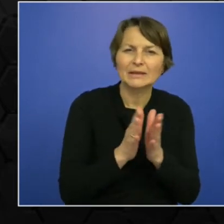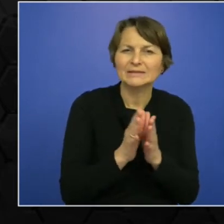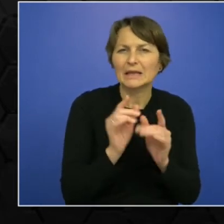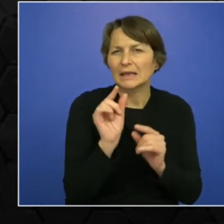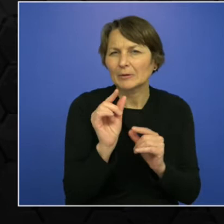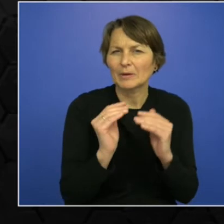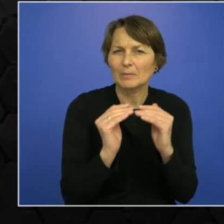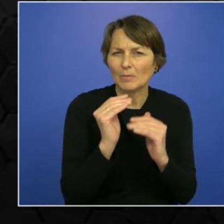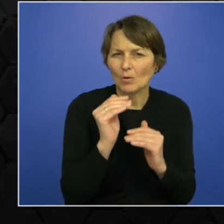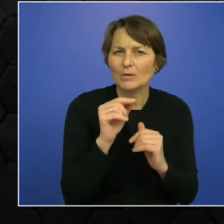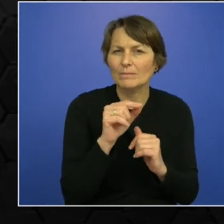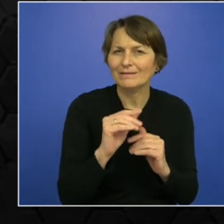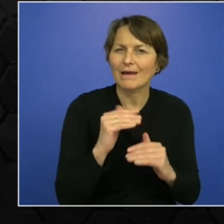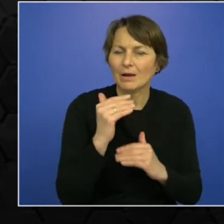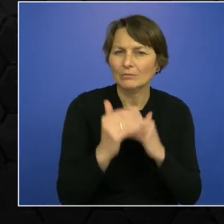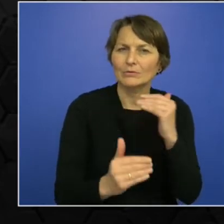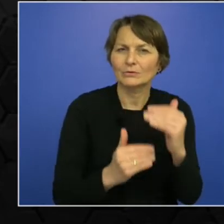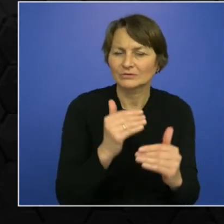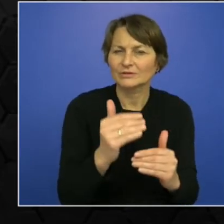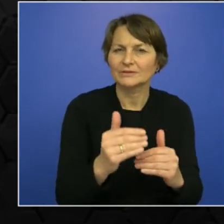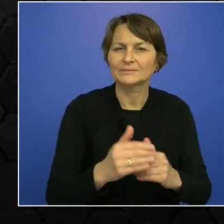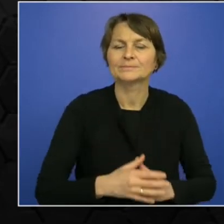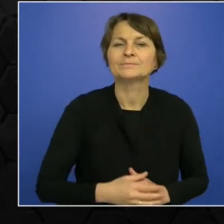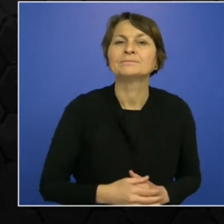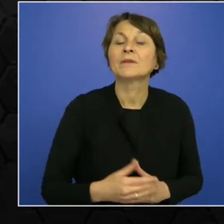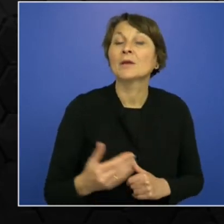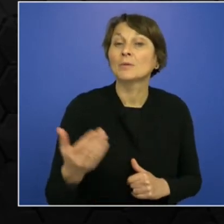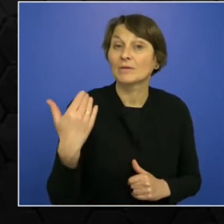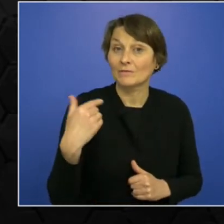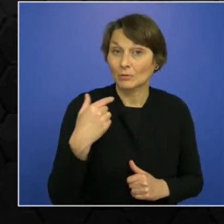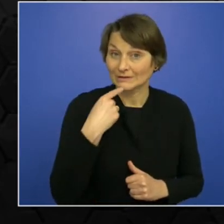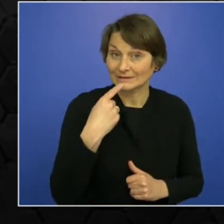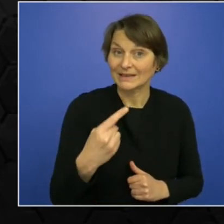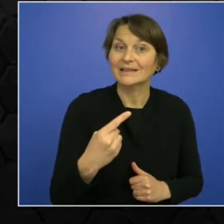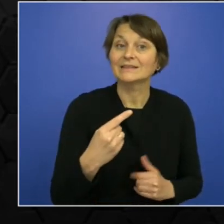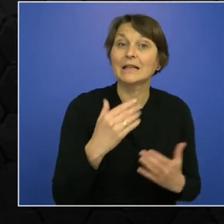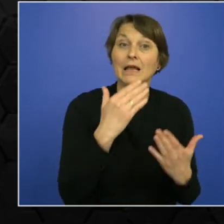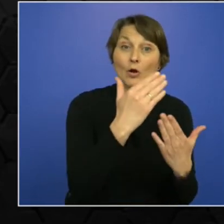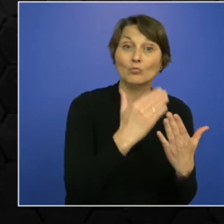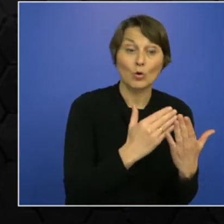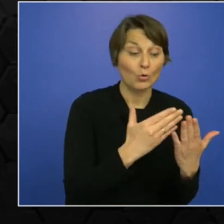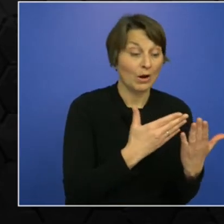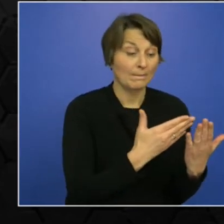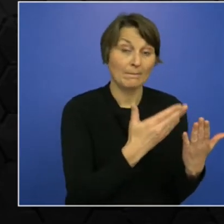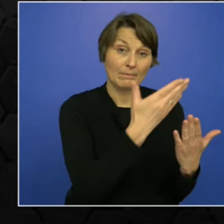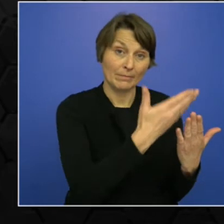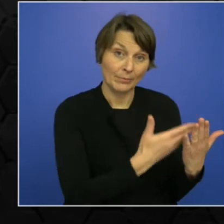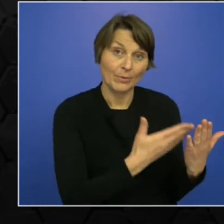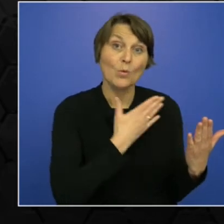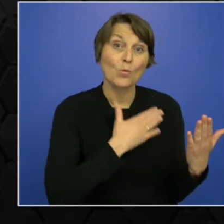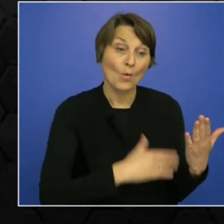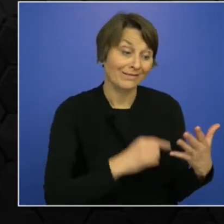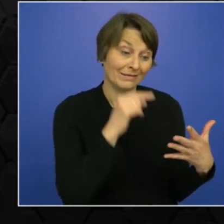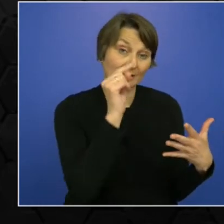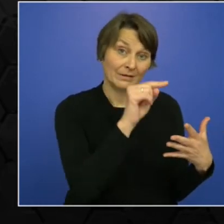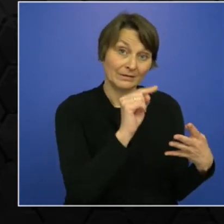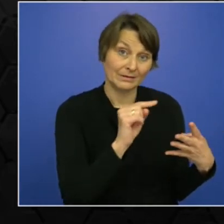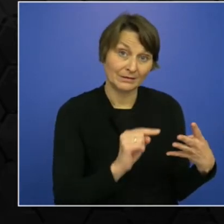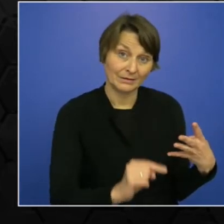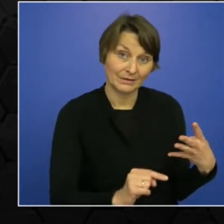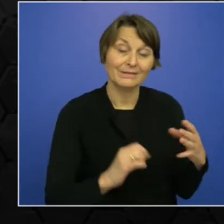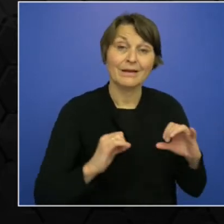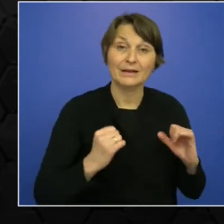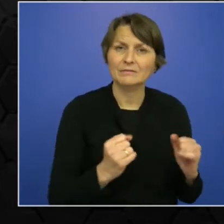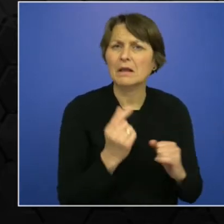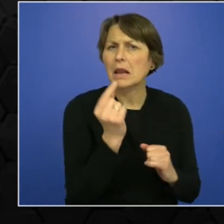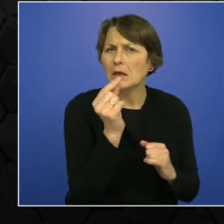to continue on, so like I said, we have the program that's opened up. You specify what activity you want to do. For example, I want to do a bit of walking. If I